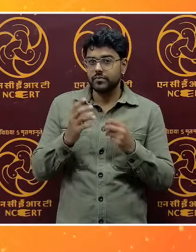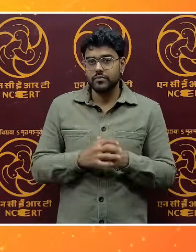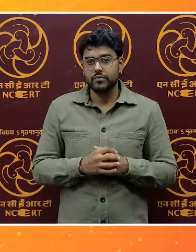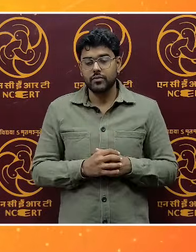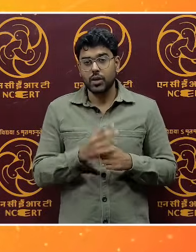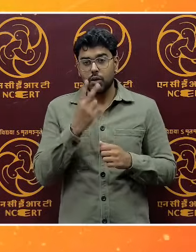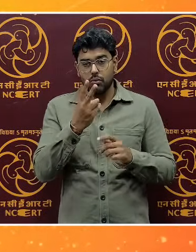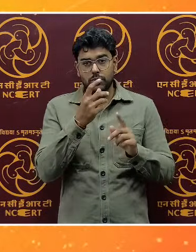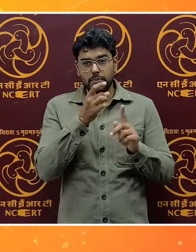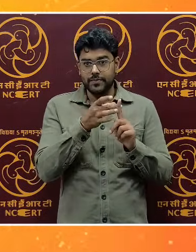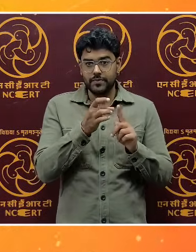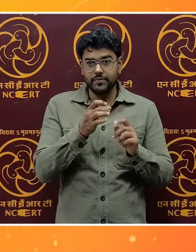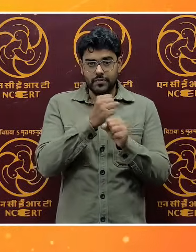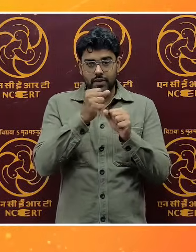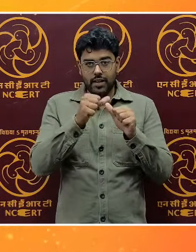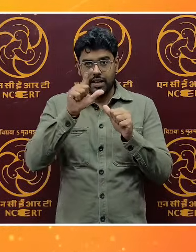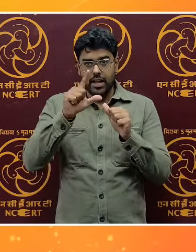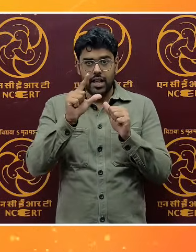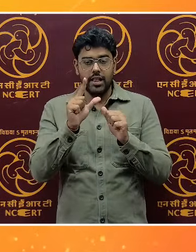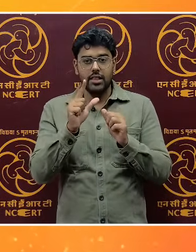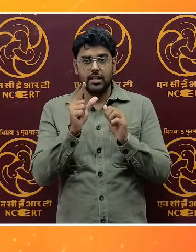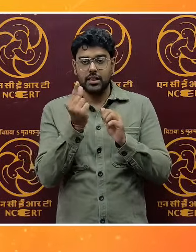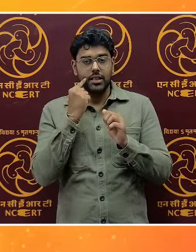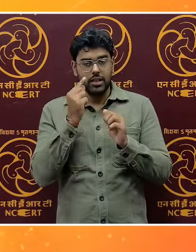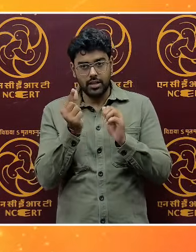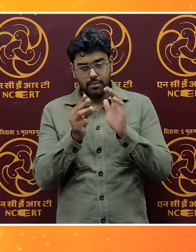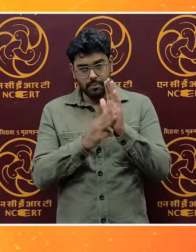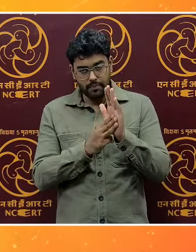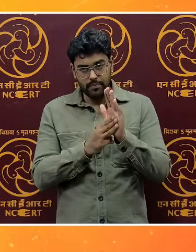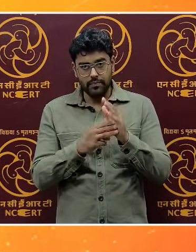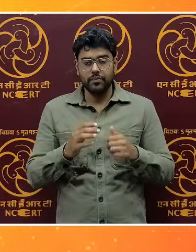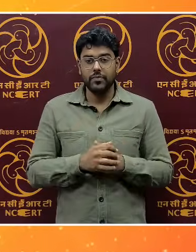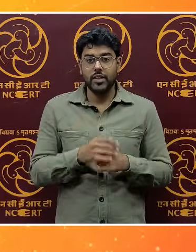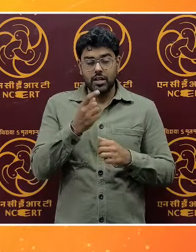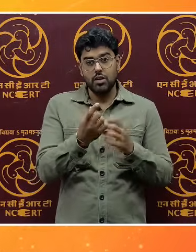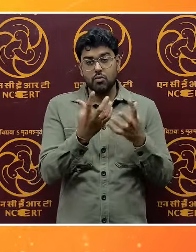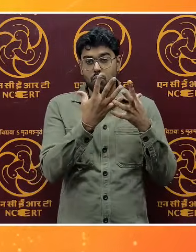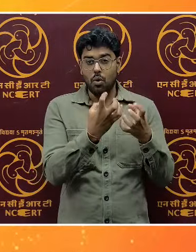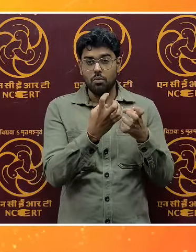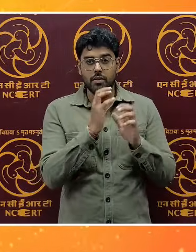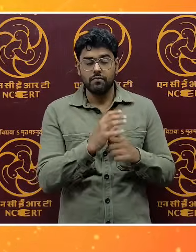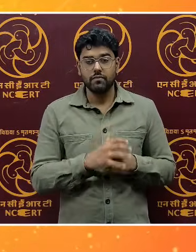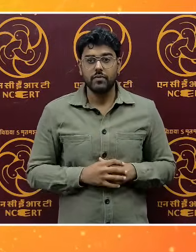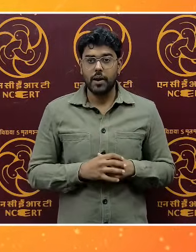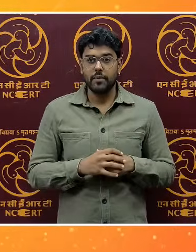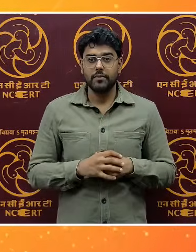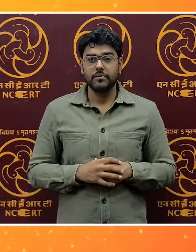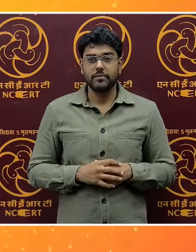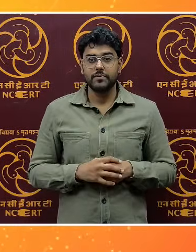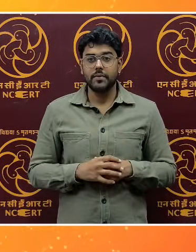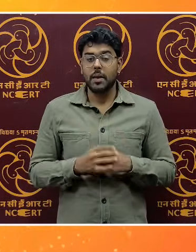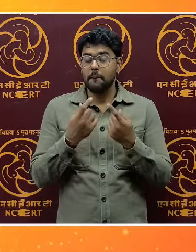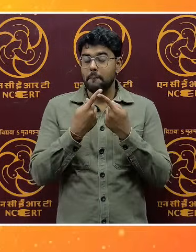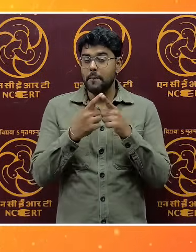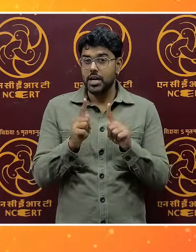metals, gallium and cesium. They are present in their solid states. Okay,